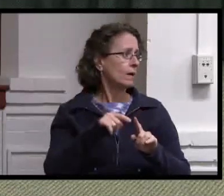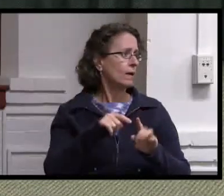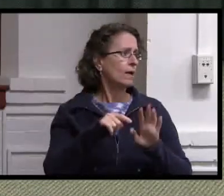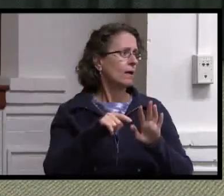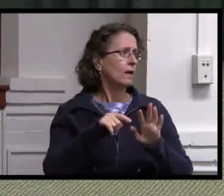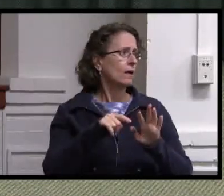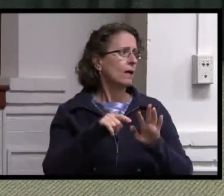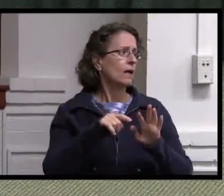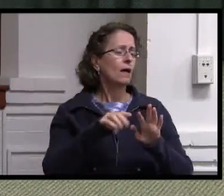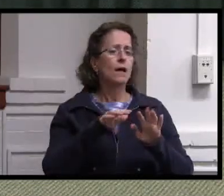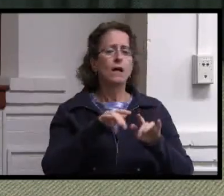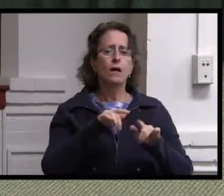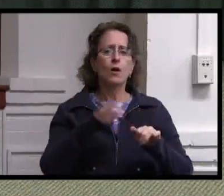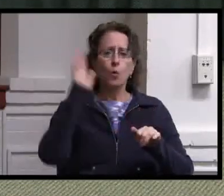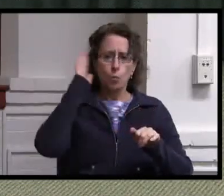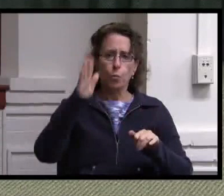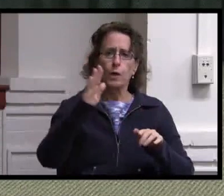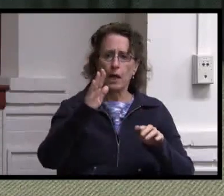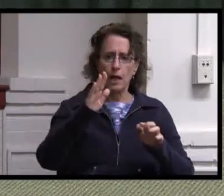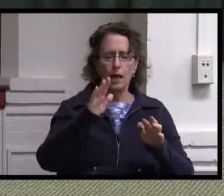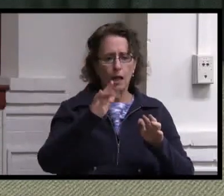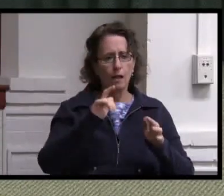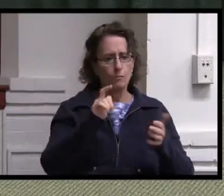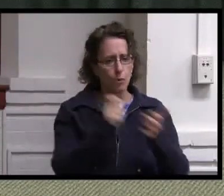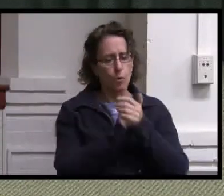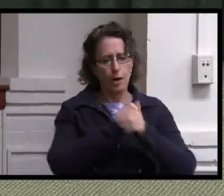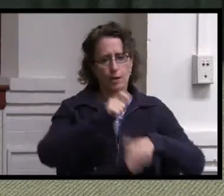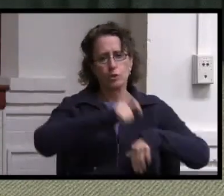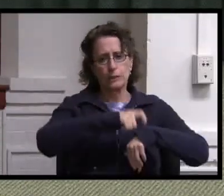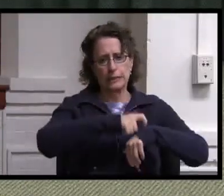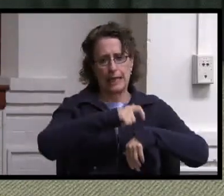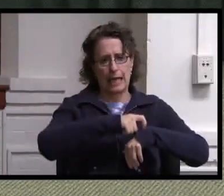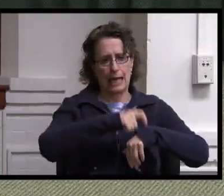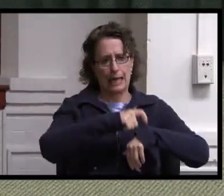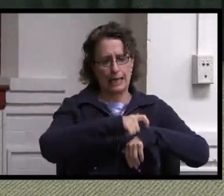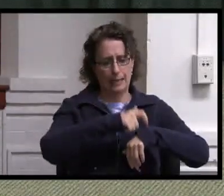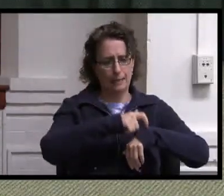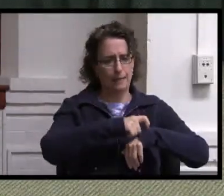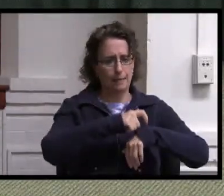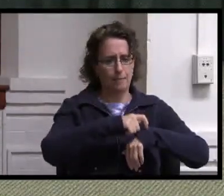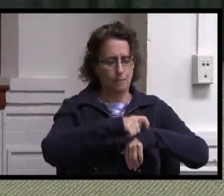is, but we haven't started working on it. And I know that's going to take some time.